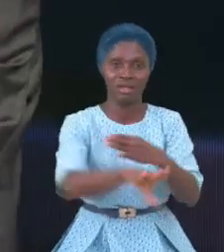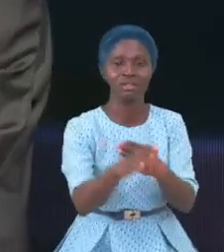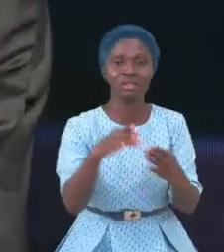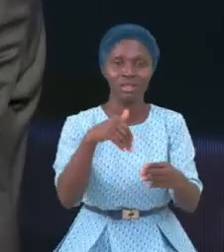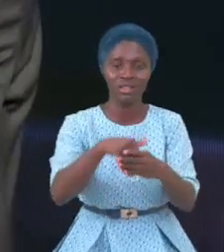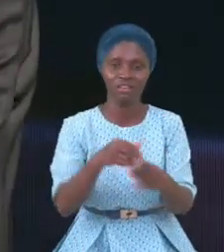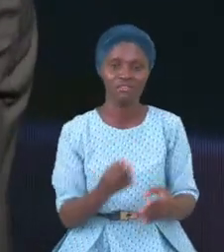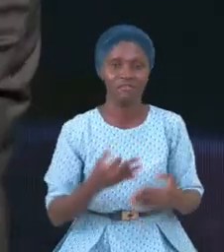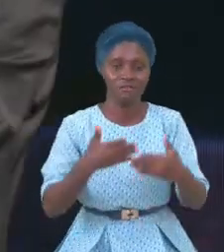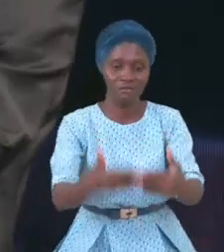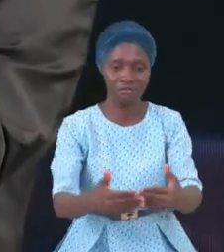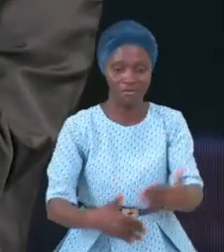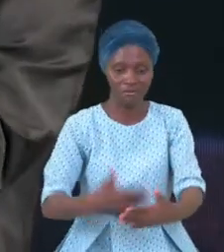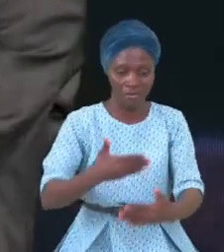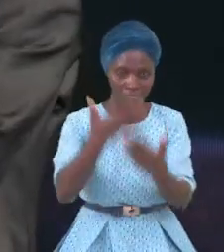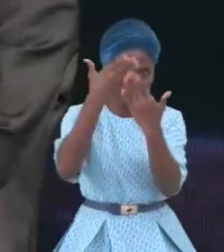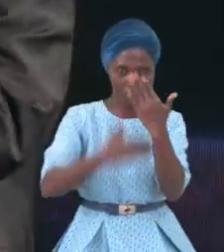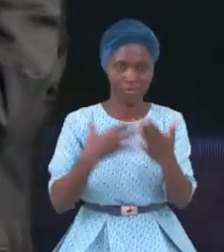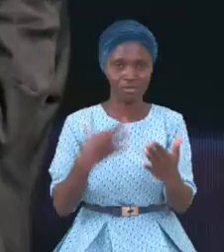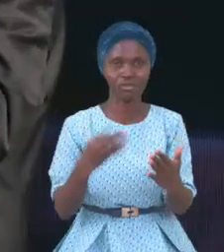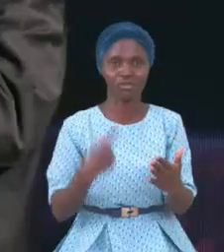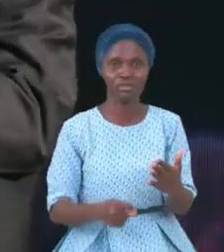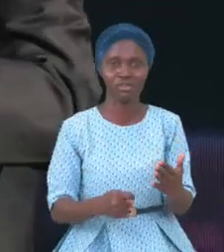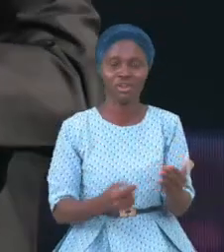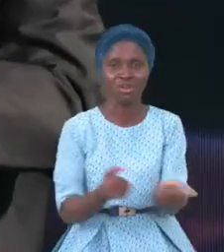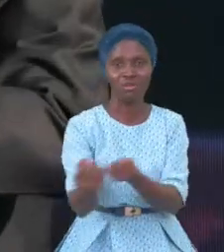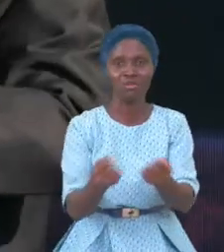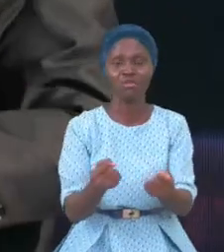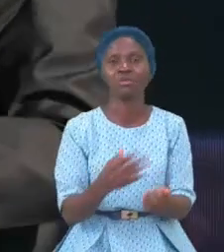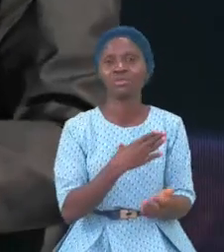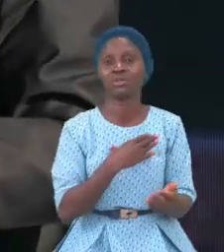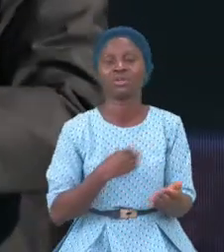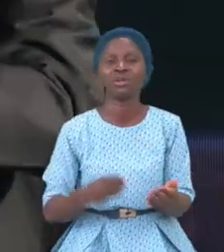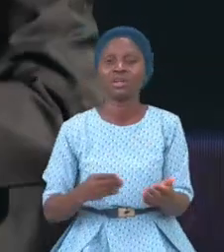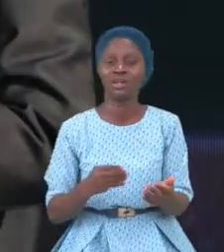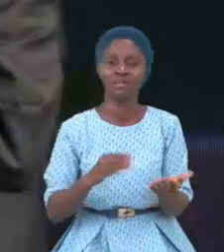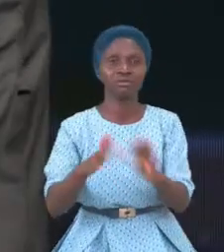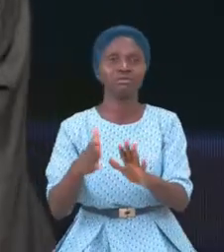sees an ocean very deep, cannot swim, and he just wants to use bold